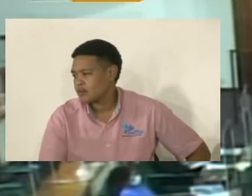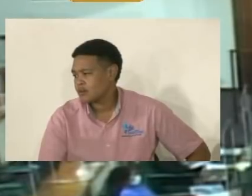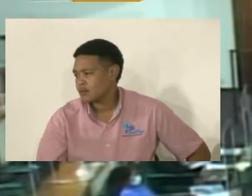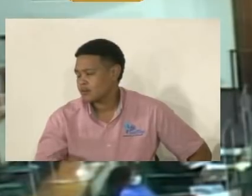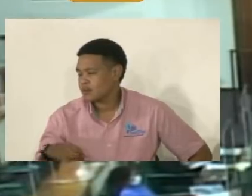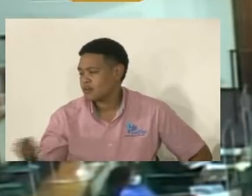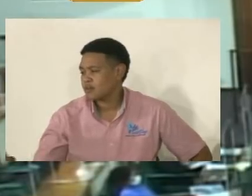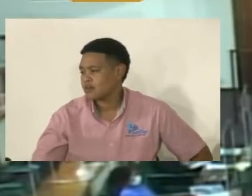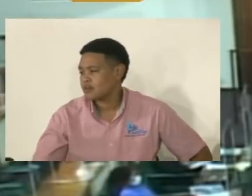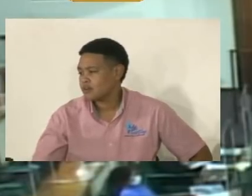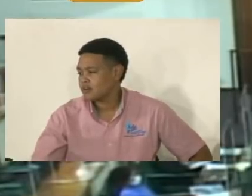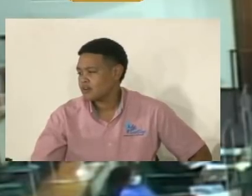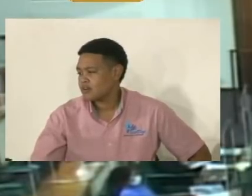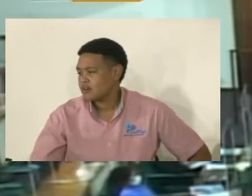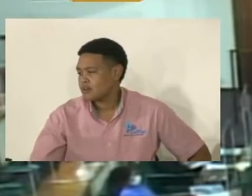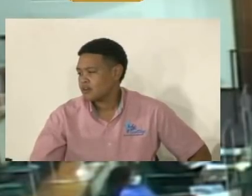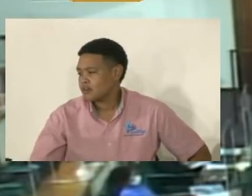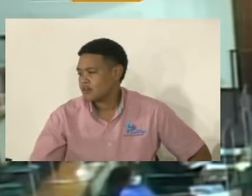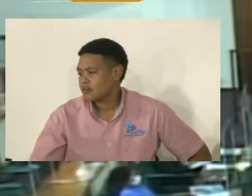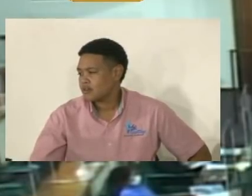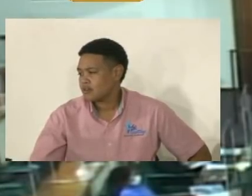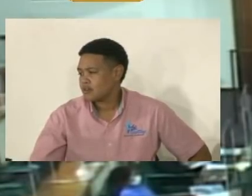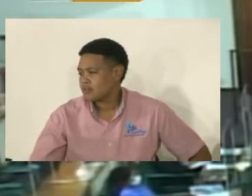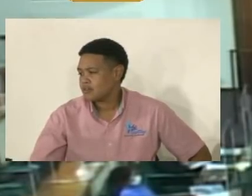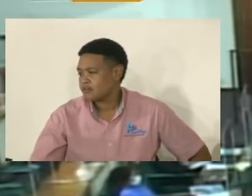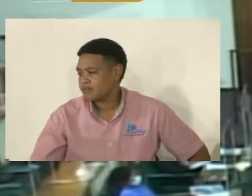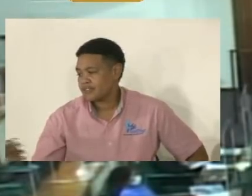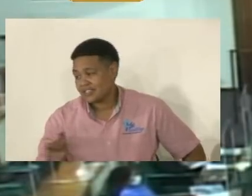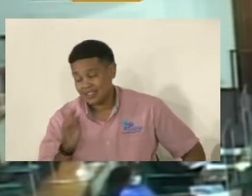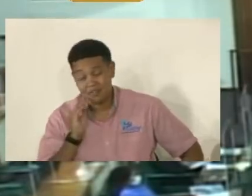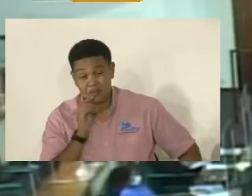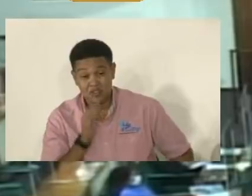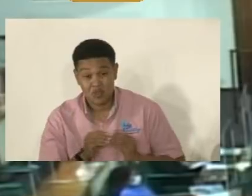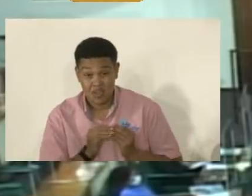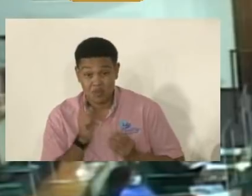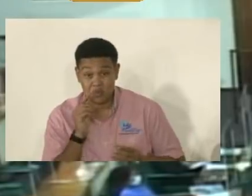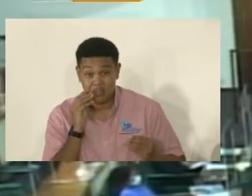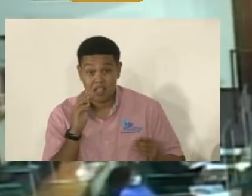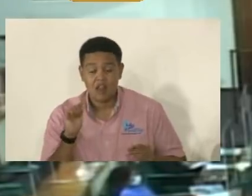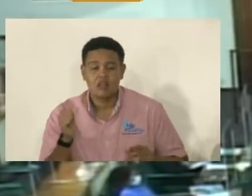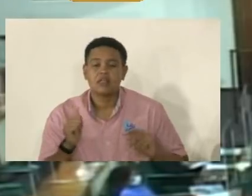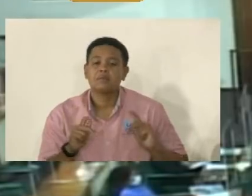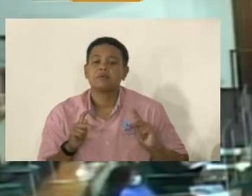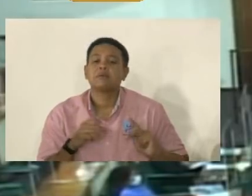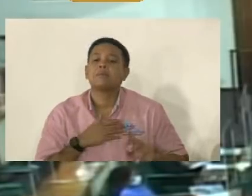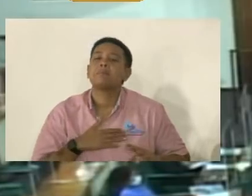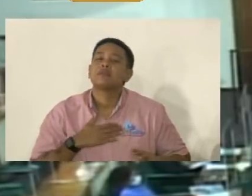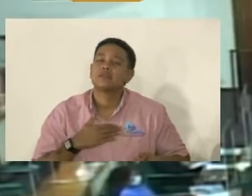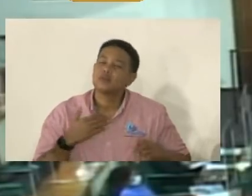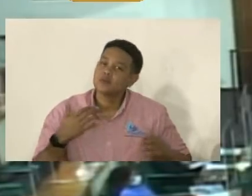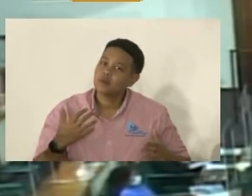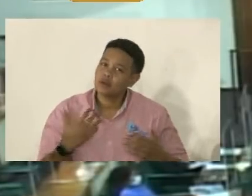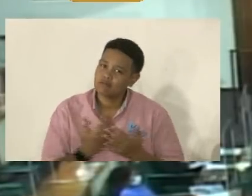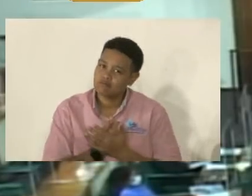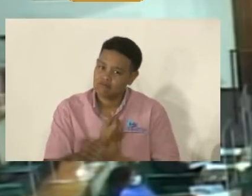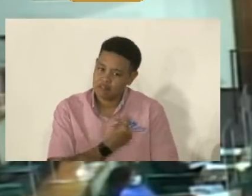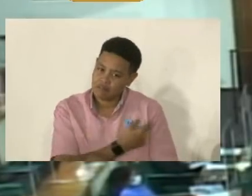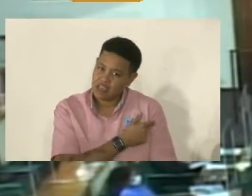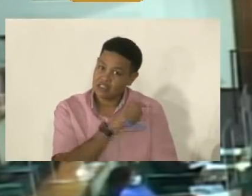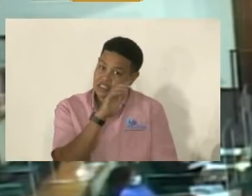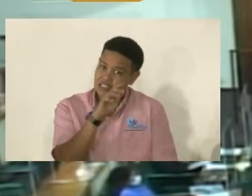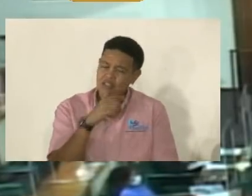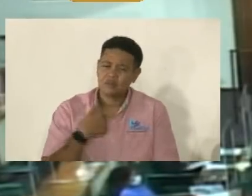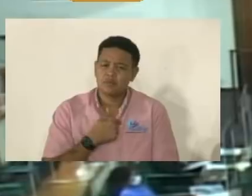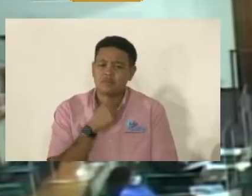experience to add to it, to tell others, please get vaccinated. You know, we